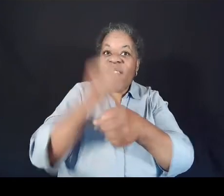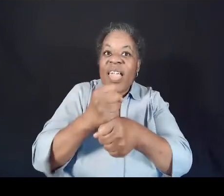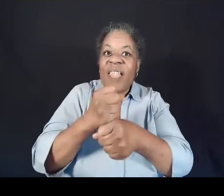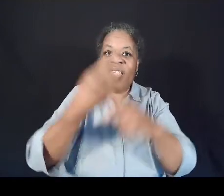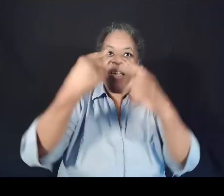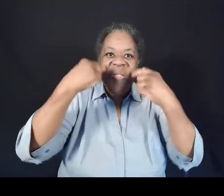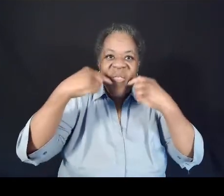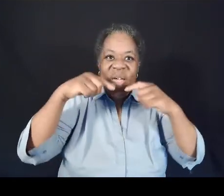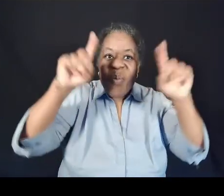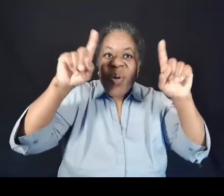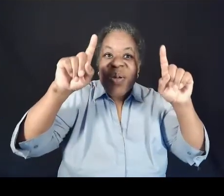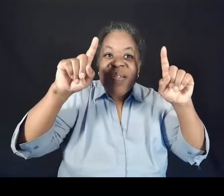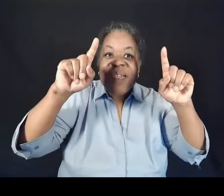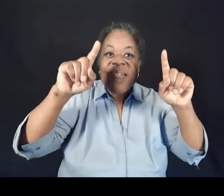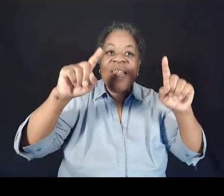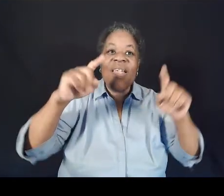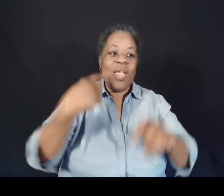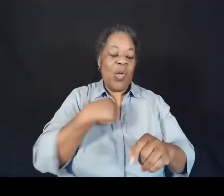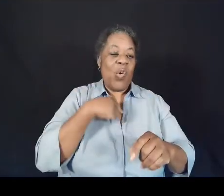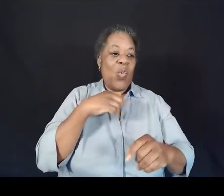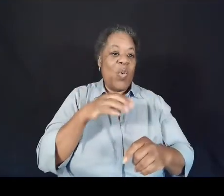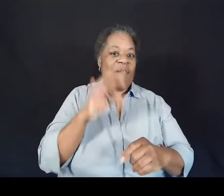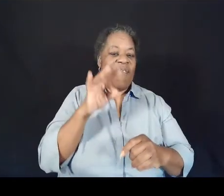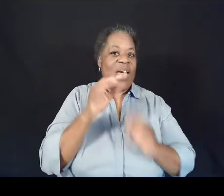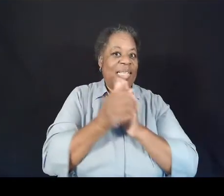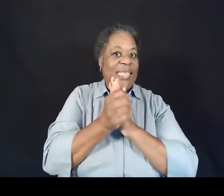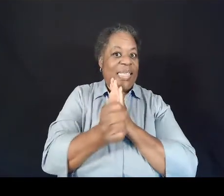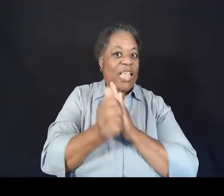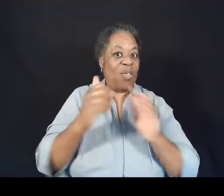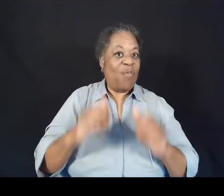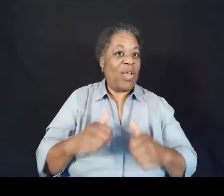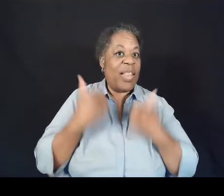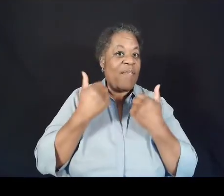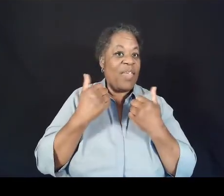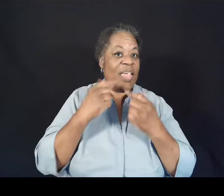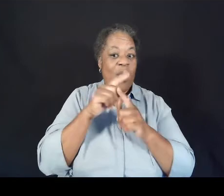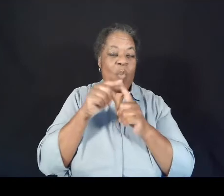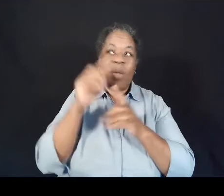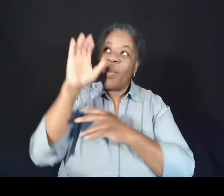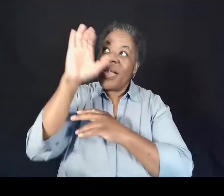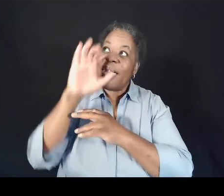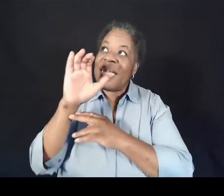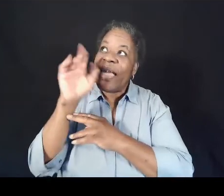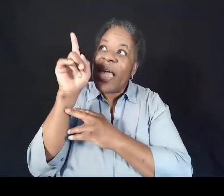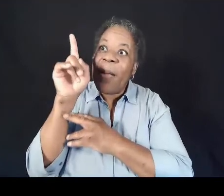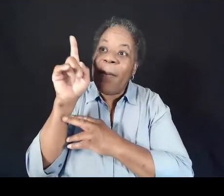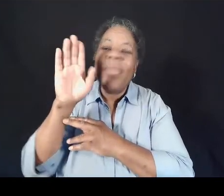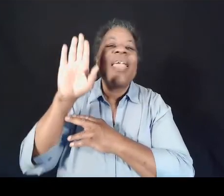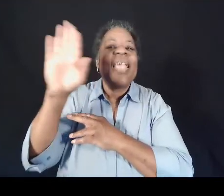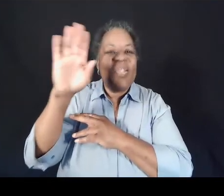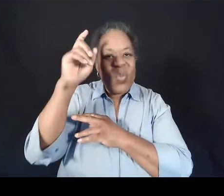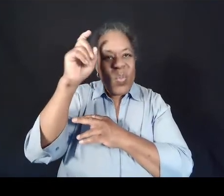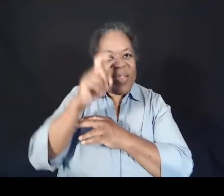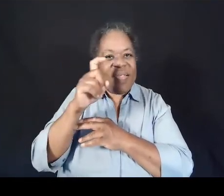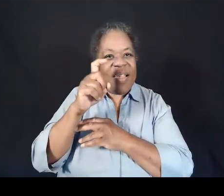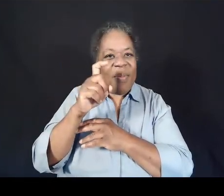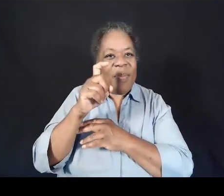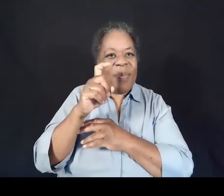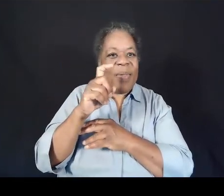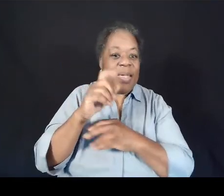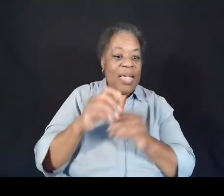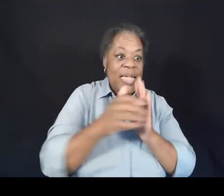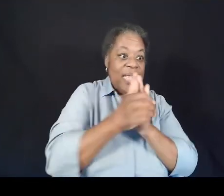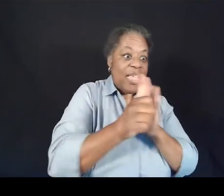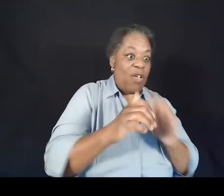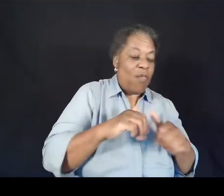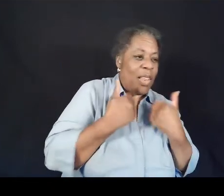Because we find skill for living when we seek God and his wisdom. We find skill for living when we